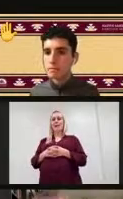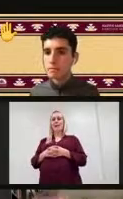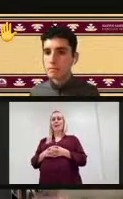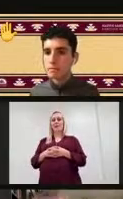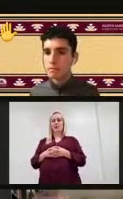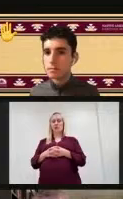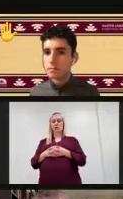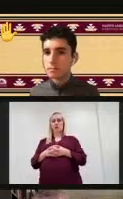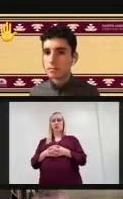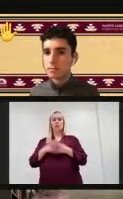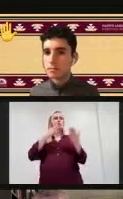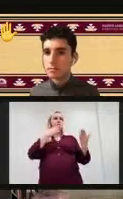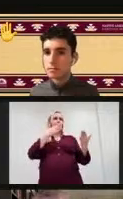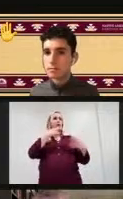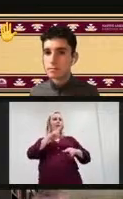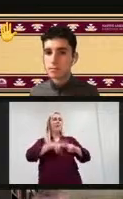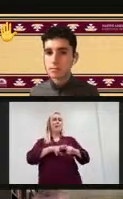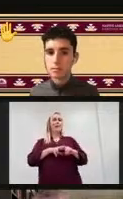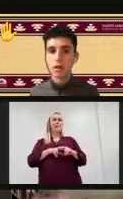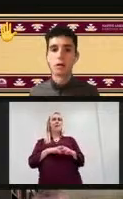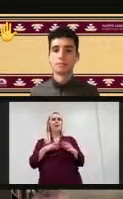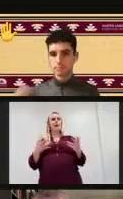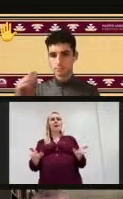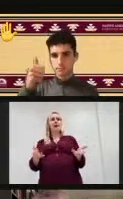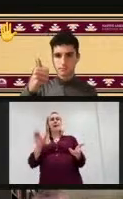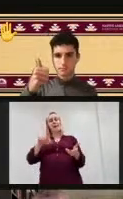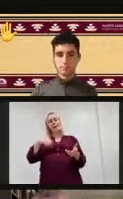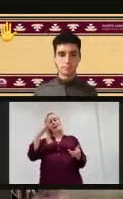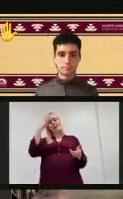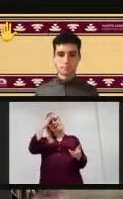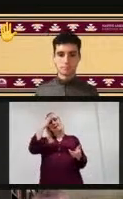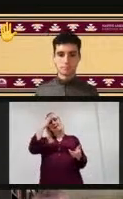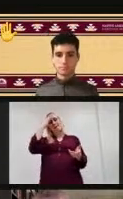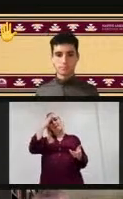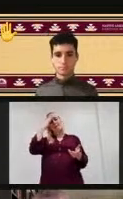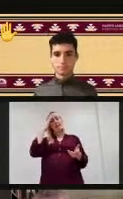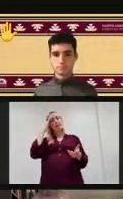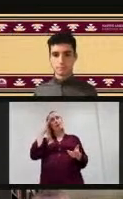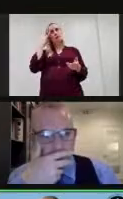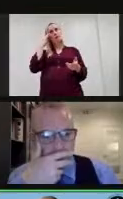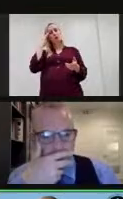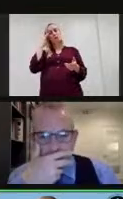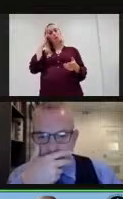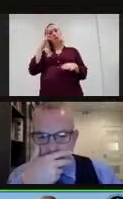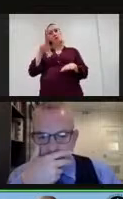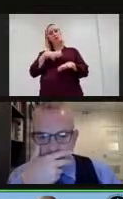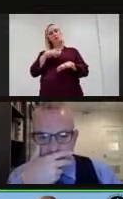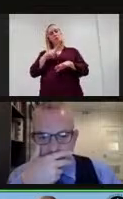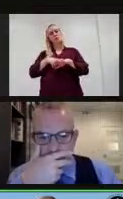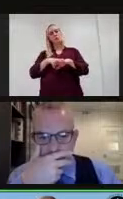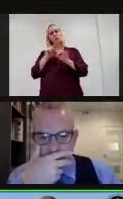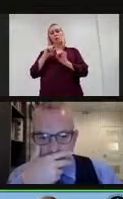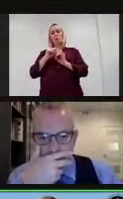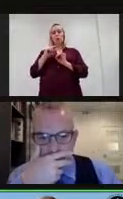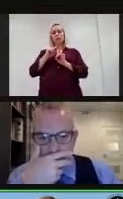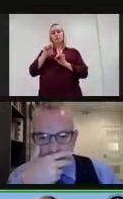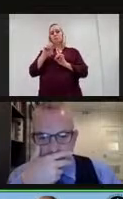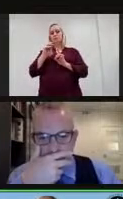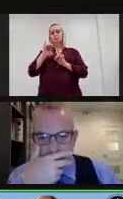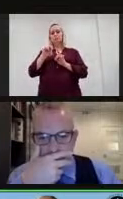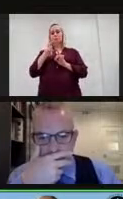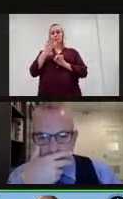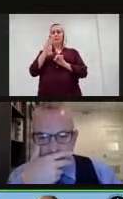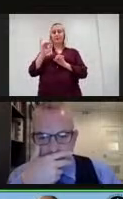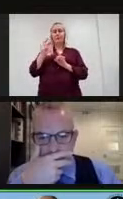Well, thank you, Chair. You know, I mean, of course, we are kind of wordsmithing here, but the intent